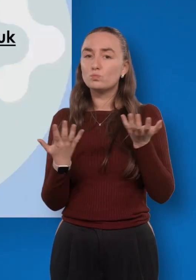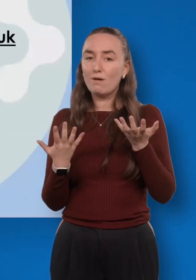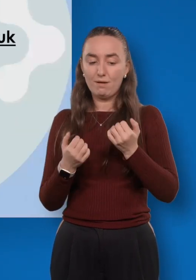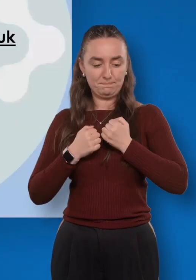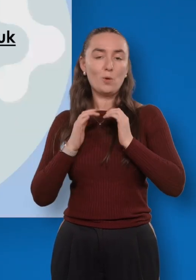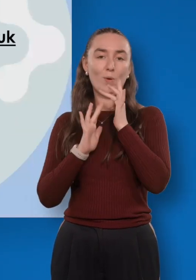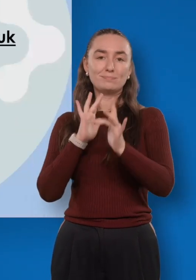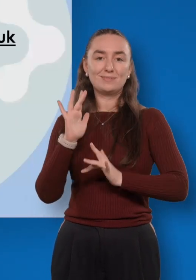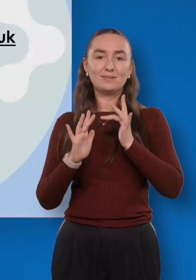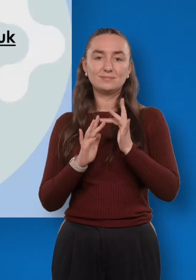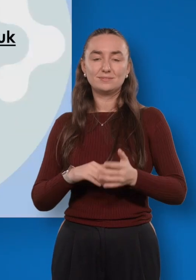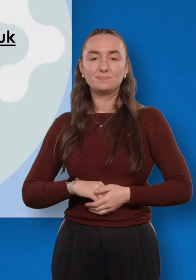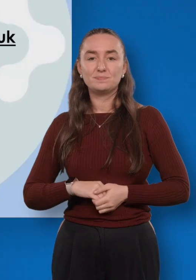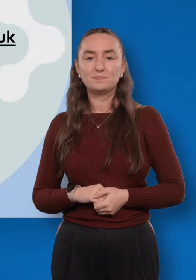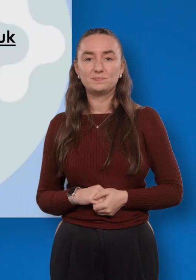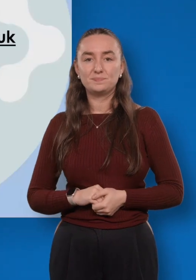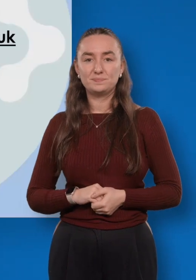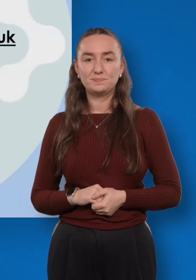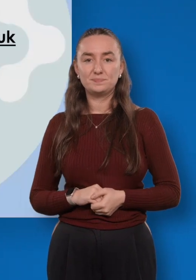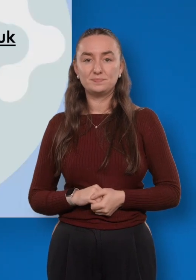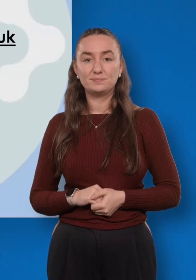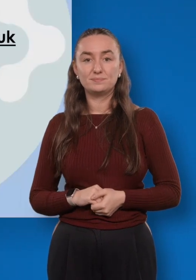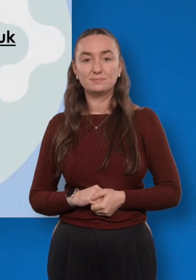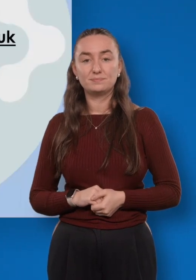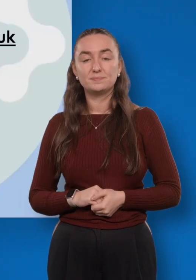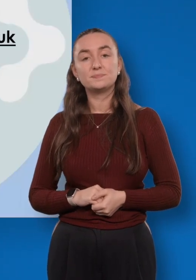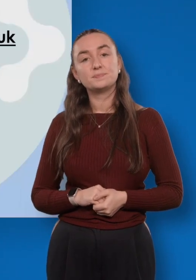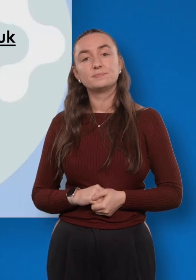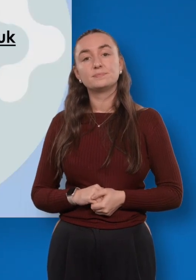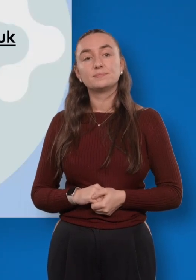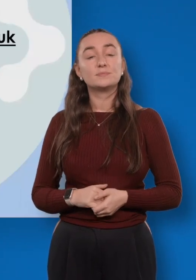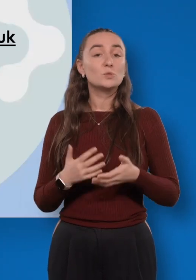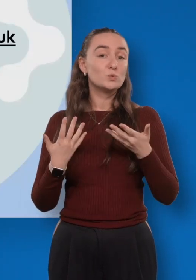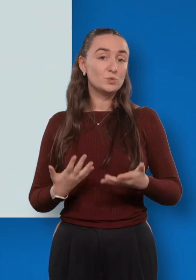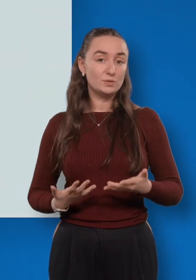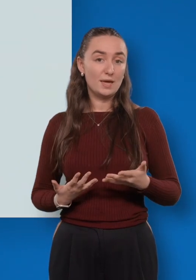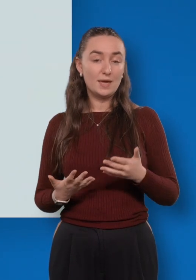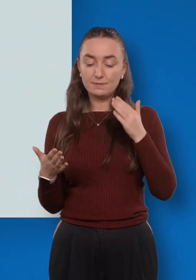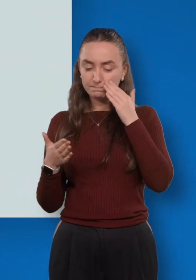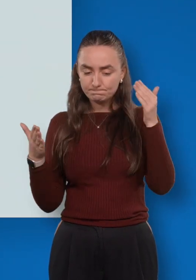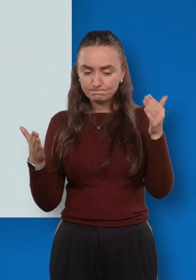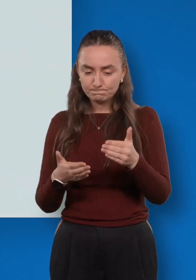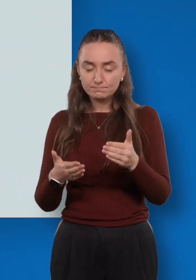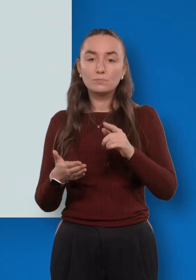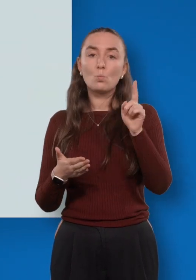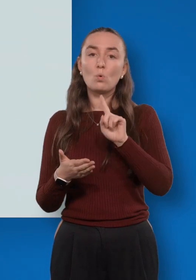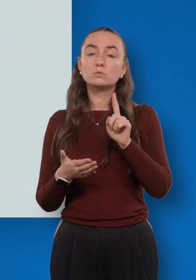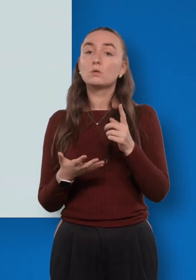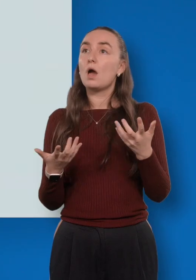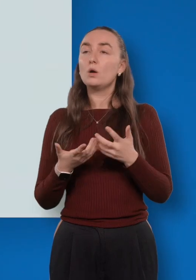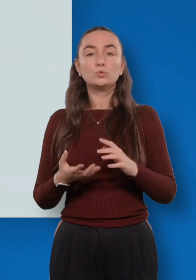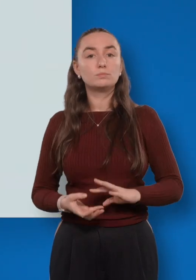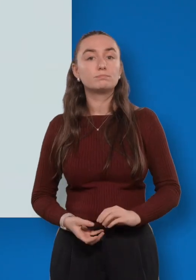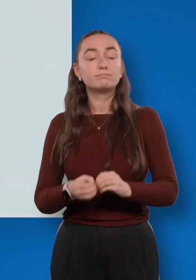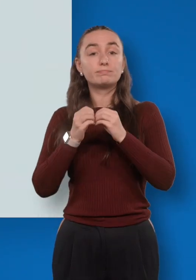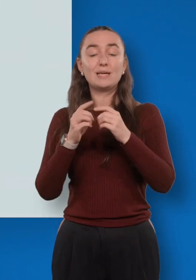our website. So today, as I said, we will focus on writing an equality,